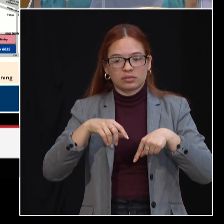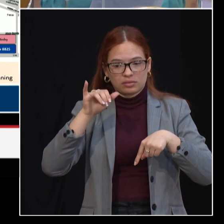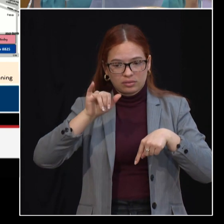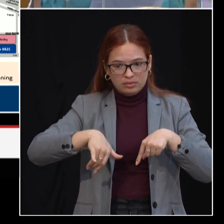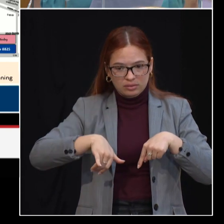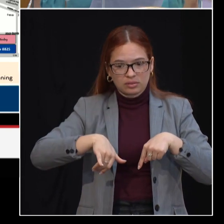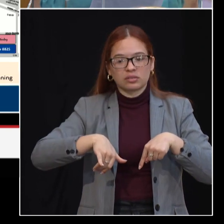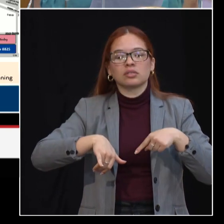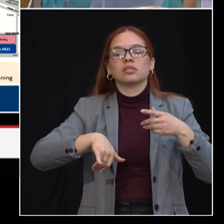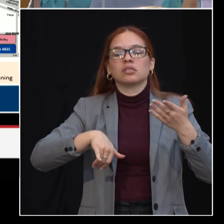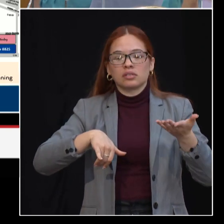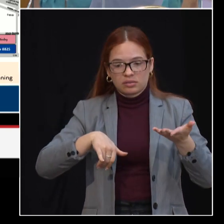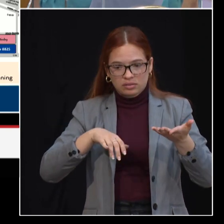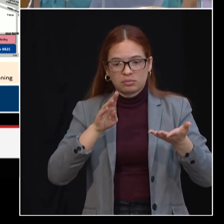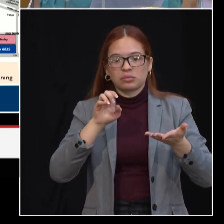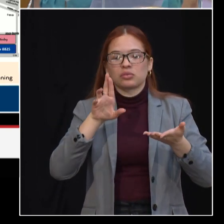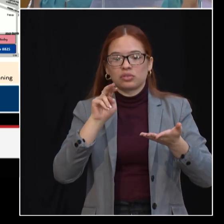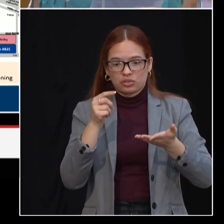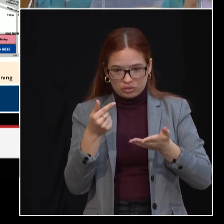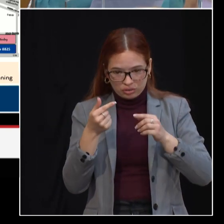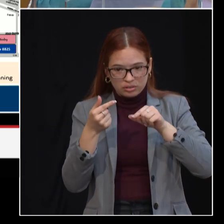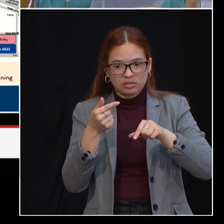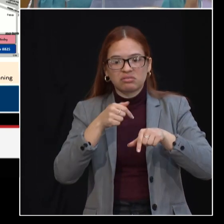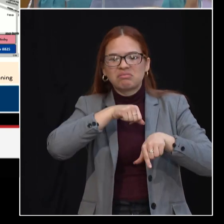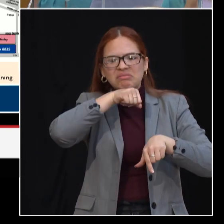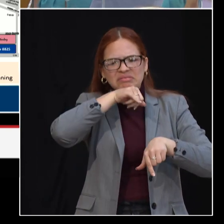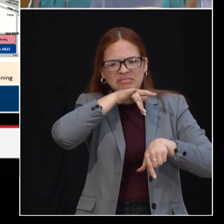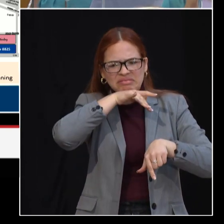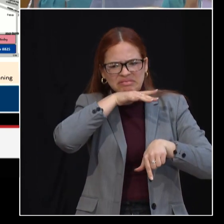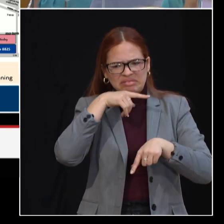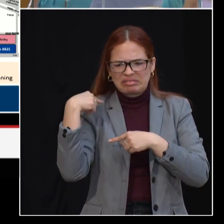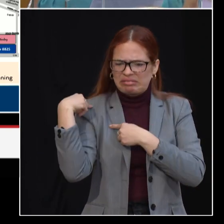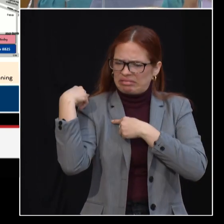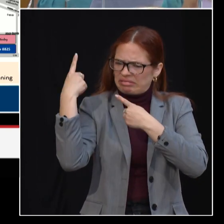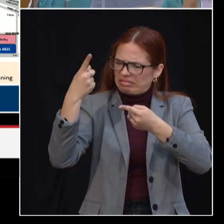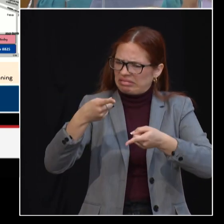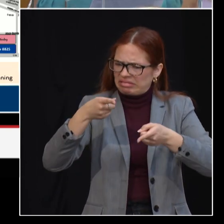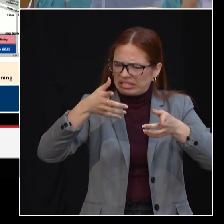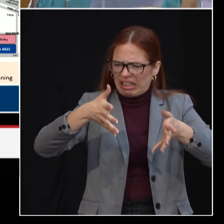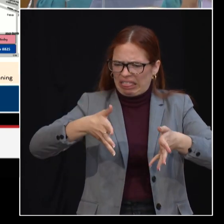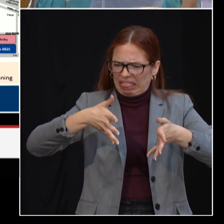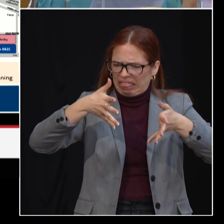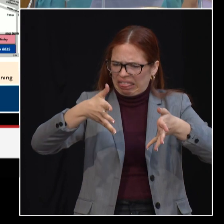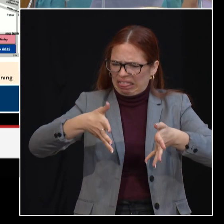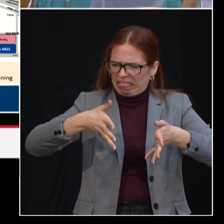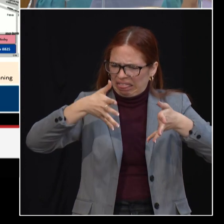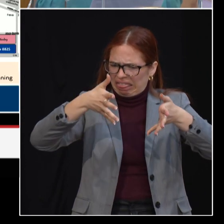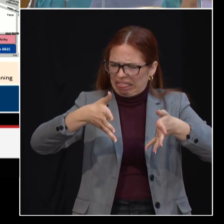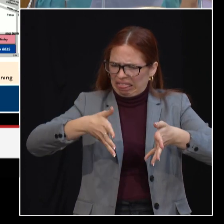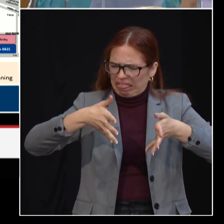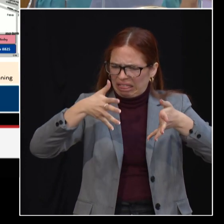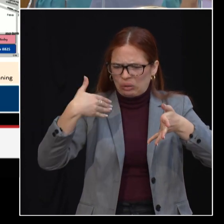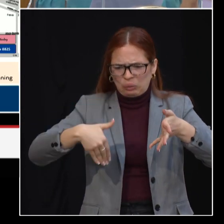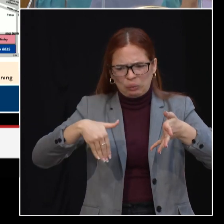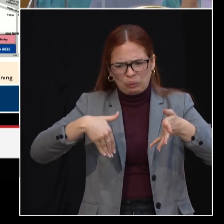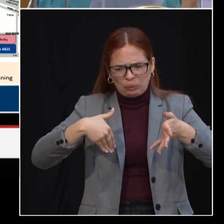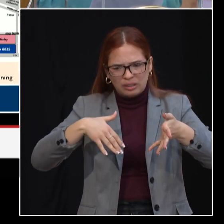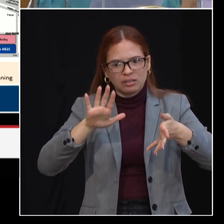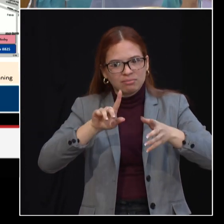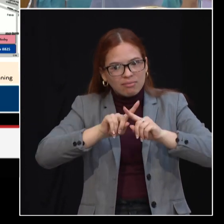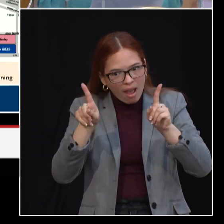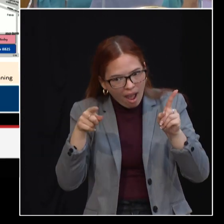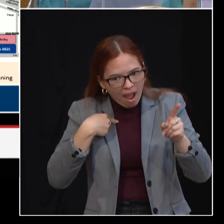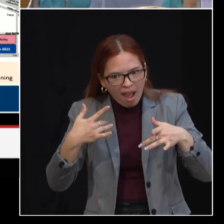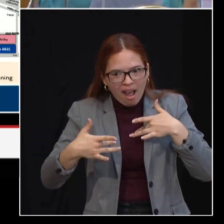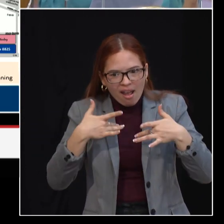that's been there for a long time. I got another one right behind it, so we're very excited to get these projects moving. We're looking for co-development partners.